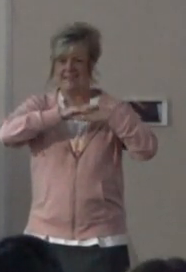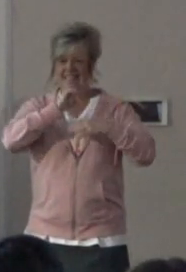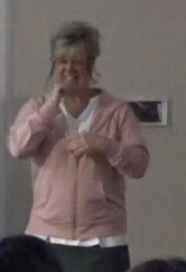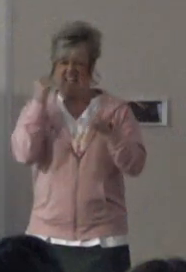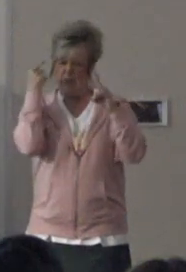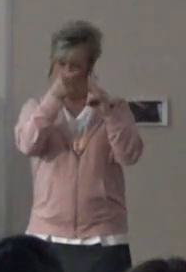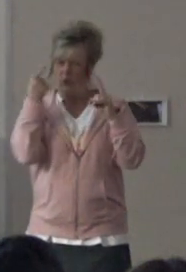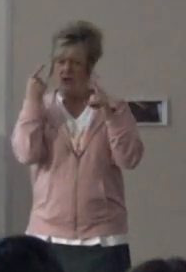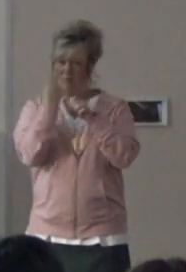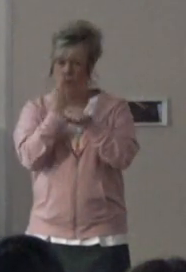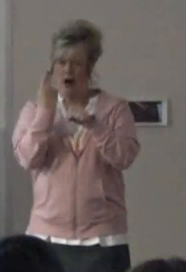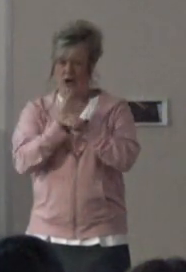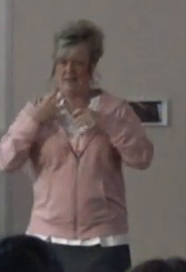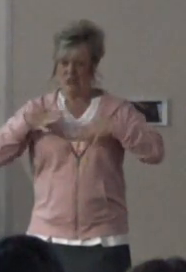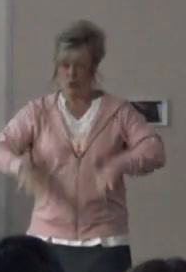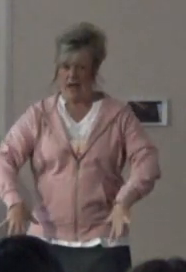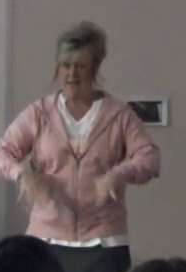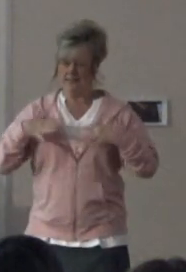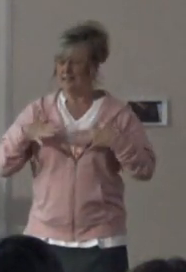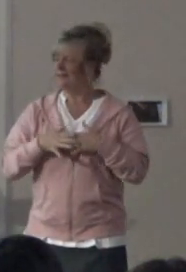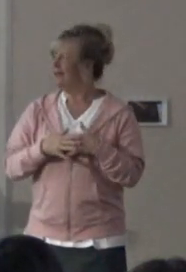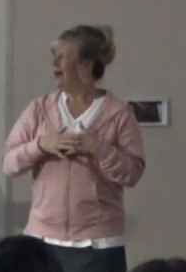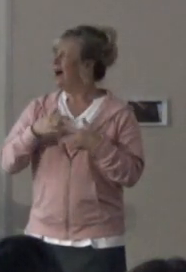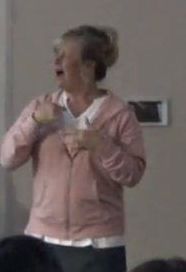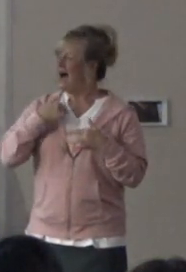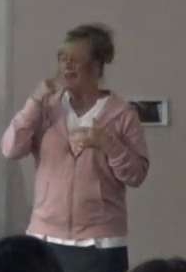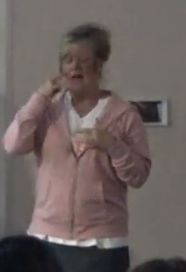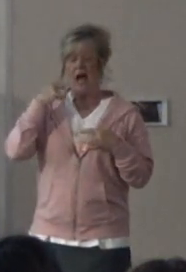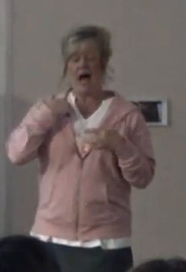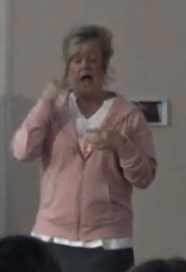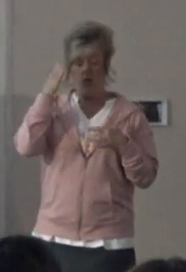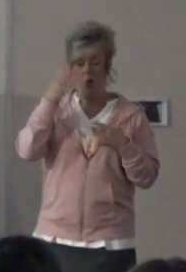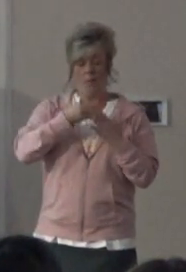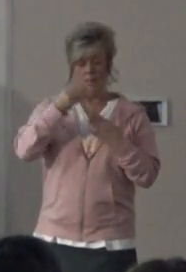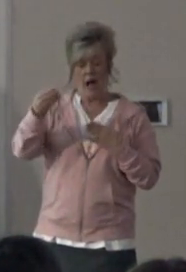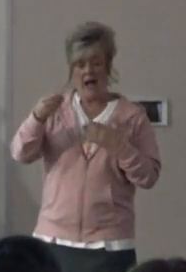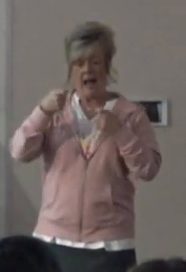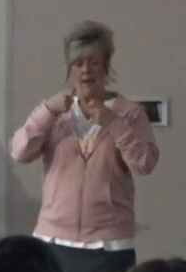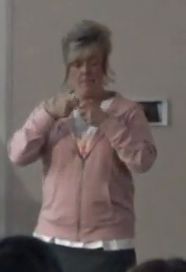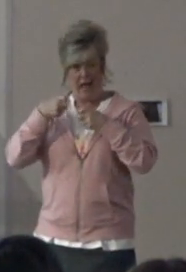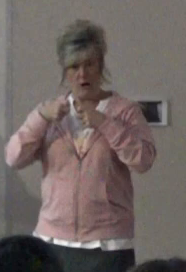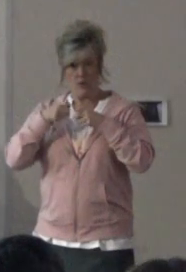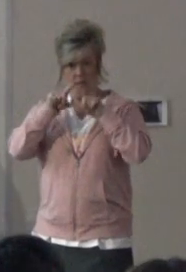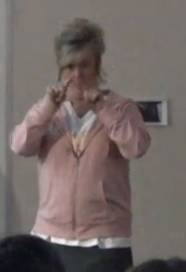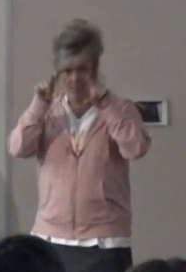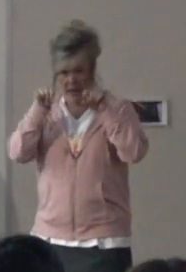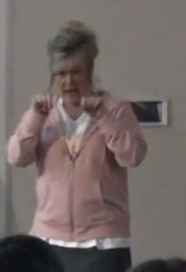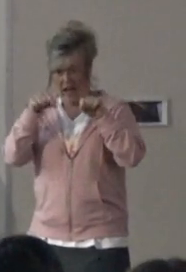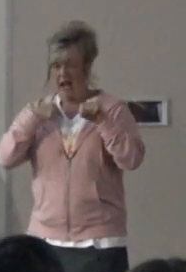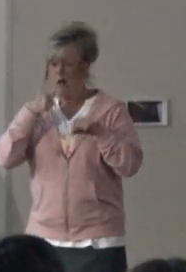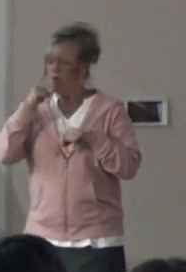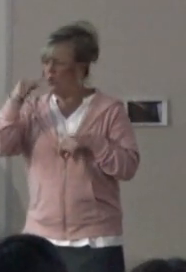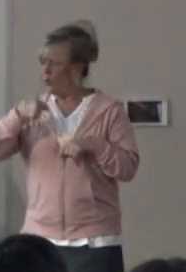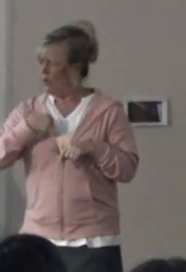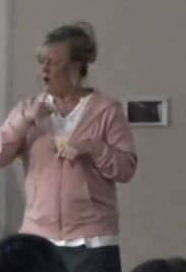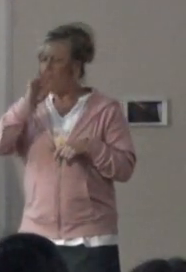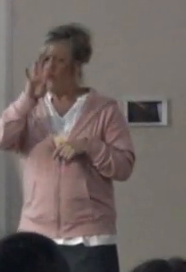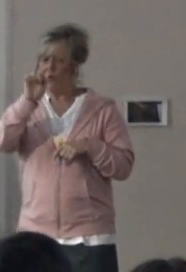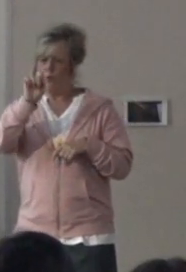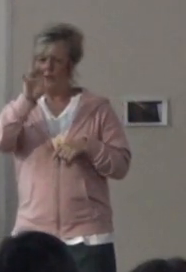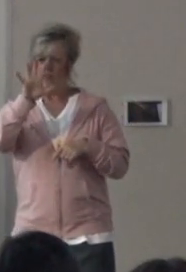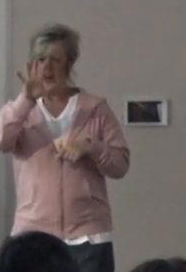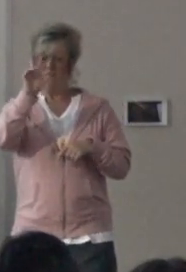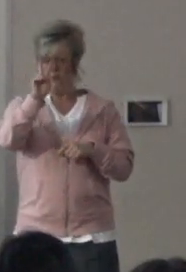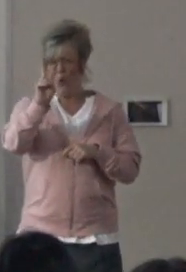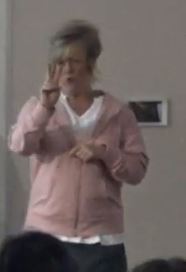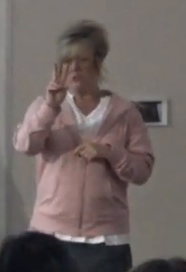point of wearing the dress. So I was like, okay, I'm going to buy a battery pack. And I was told that like 4.5 volts